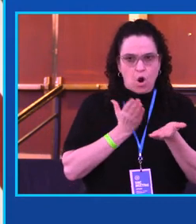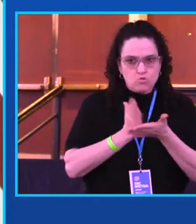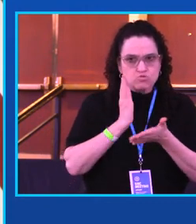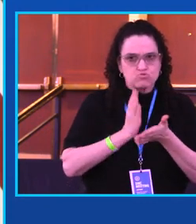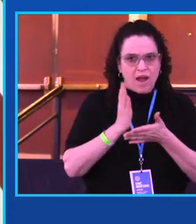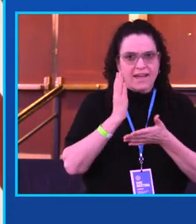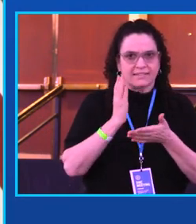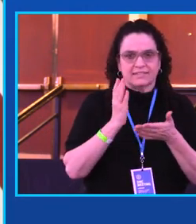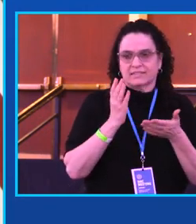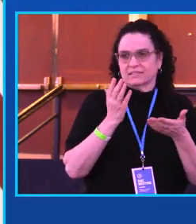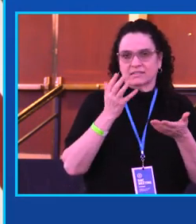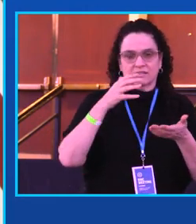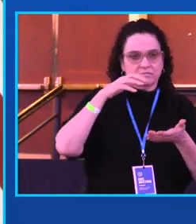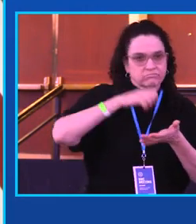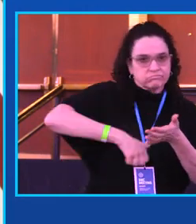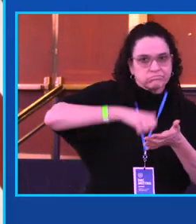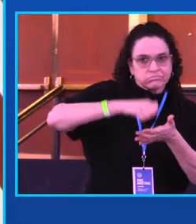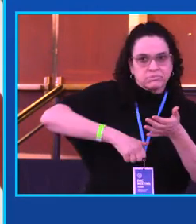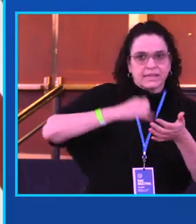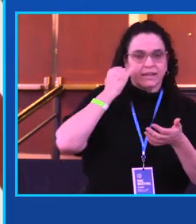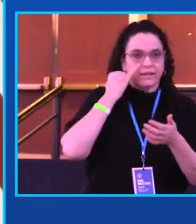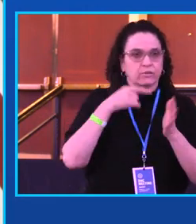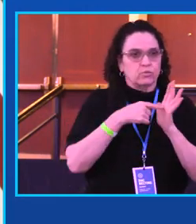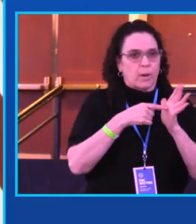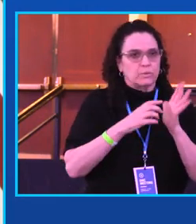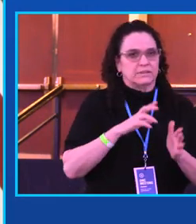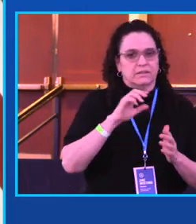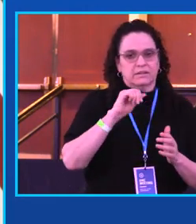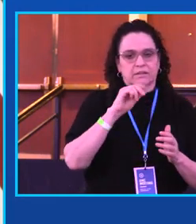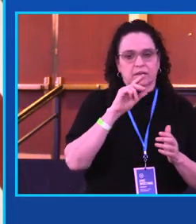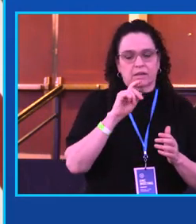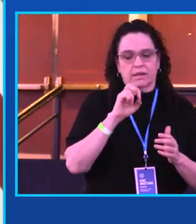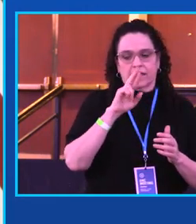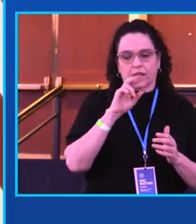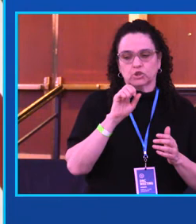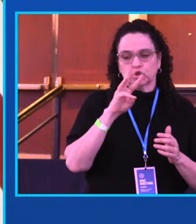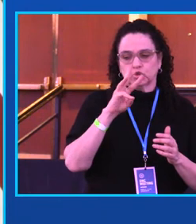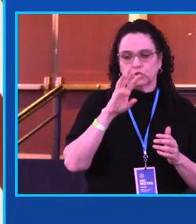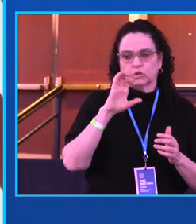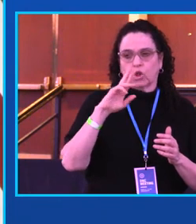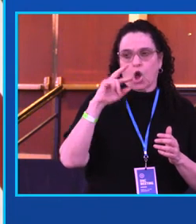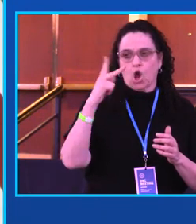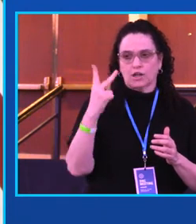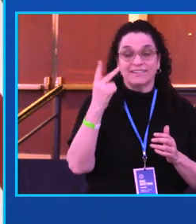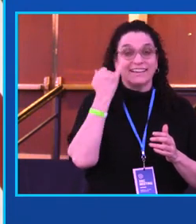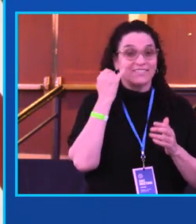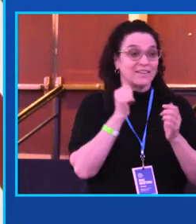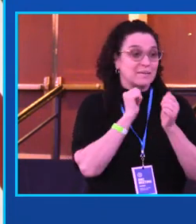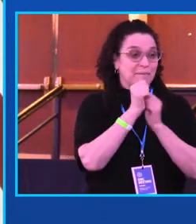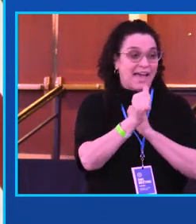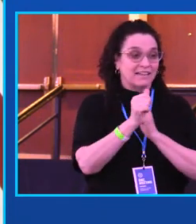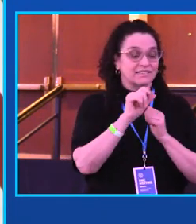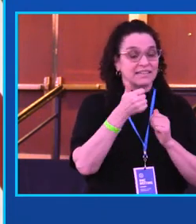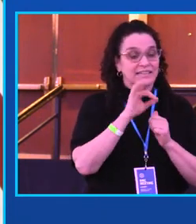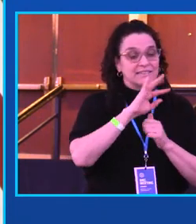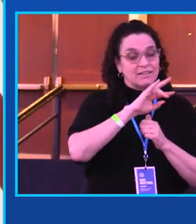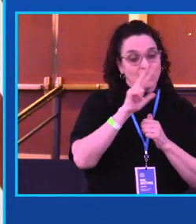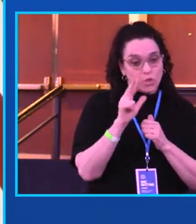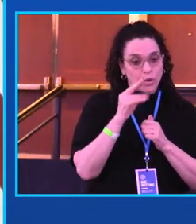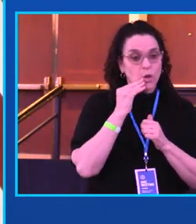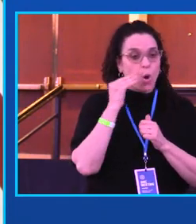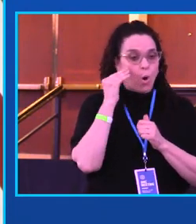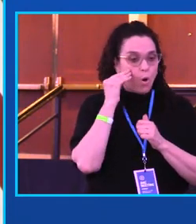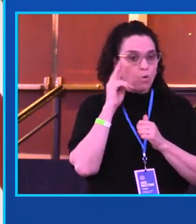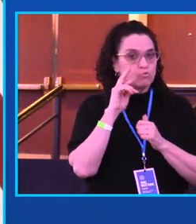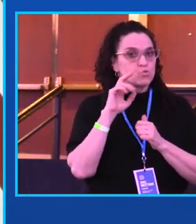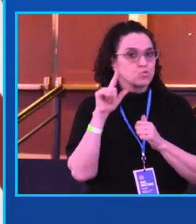has his way to repeal the 1973 DC Home Rule Act. Again, I remind